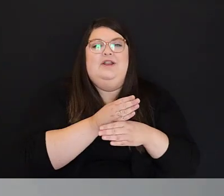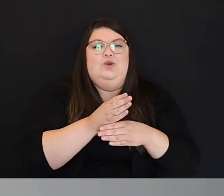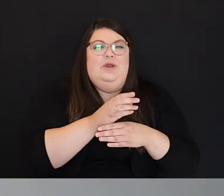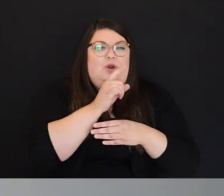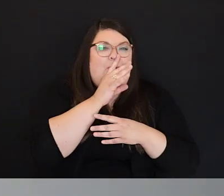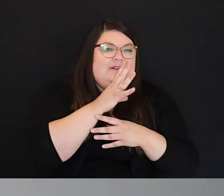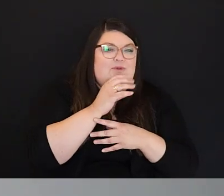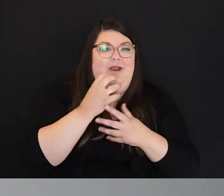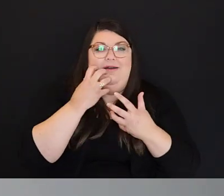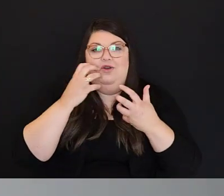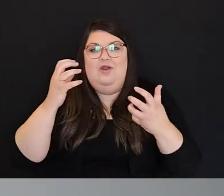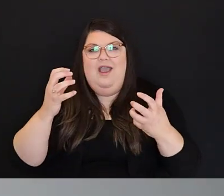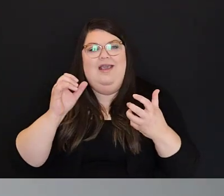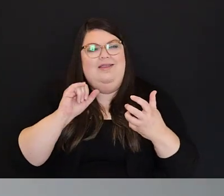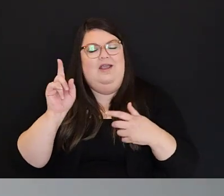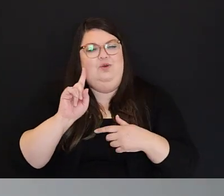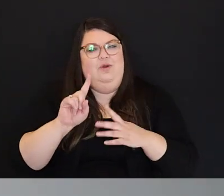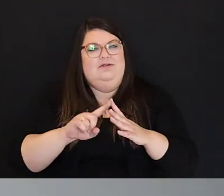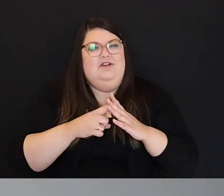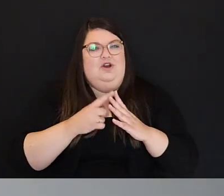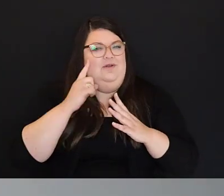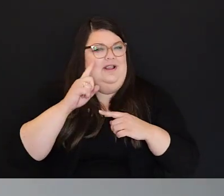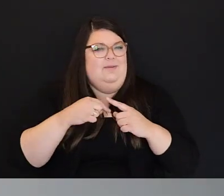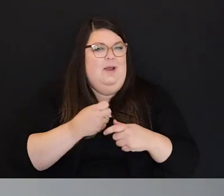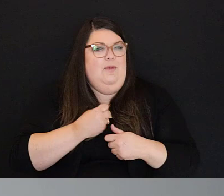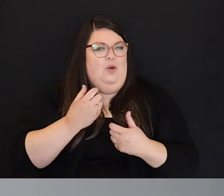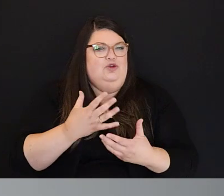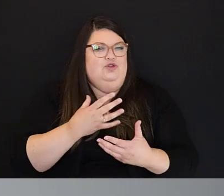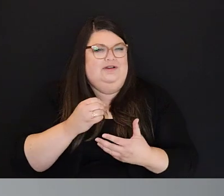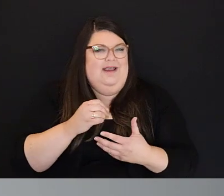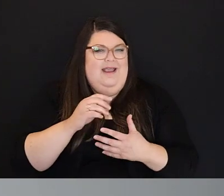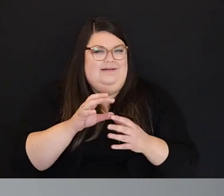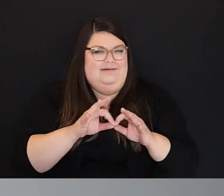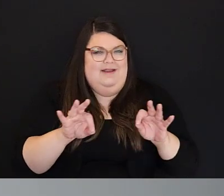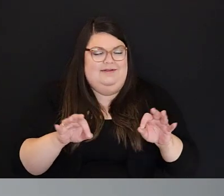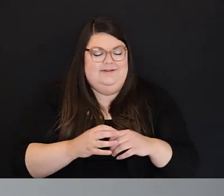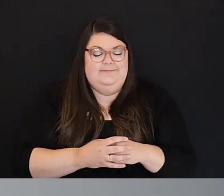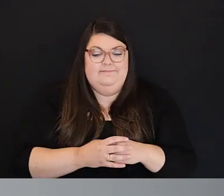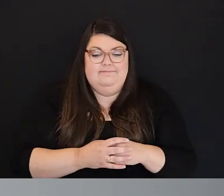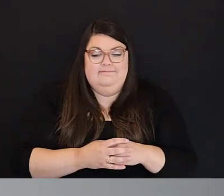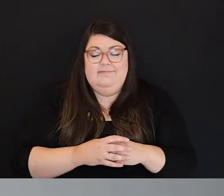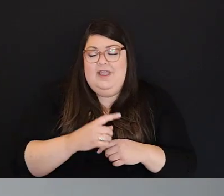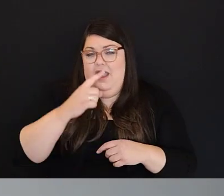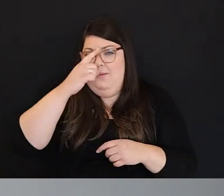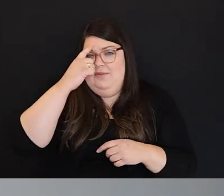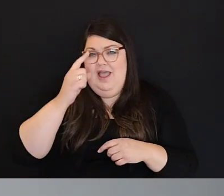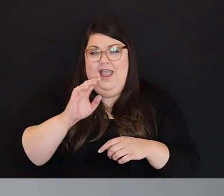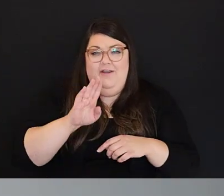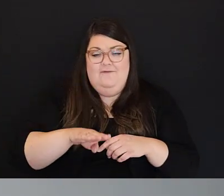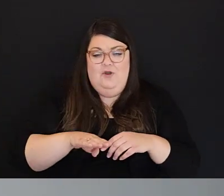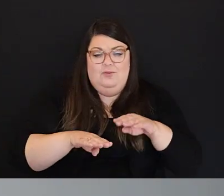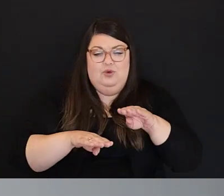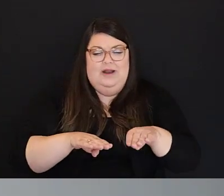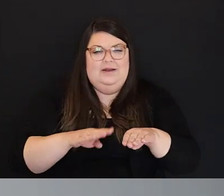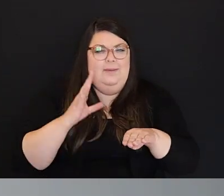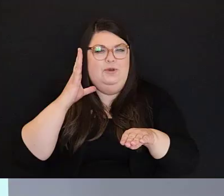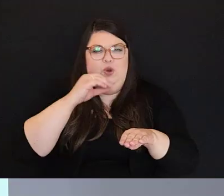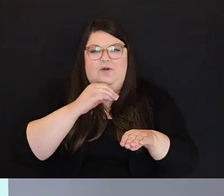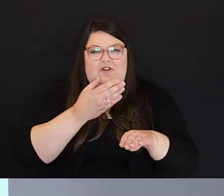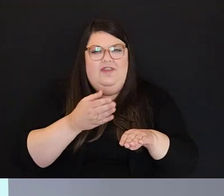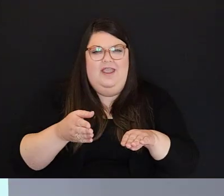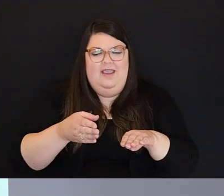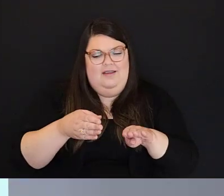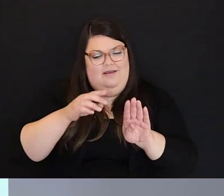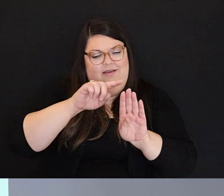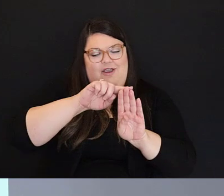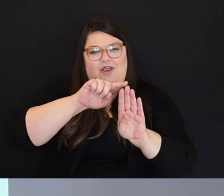about poetry and text. A black footprint is a beautiful thing. Curved like